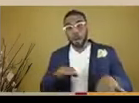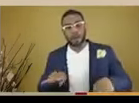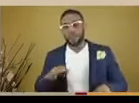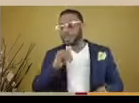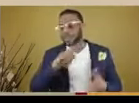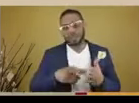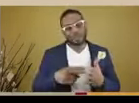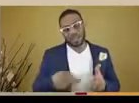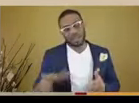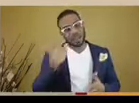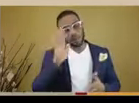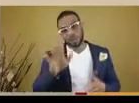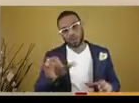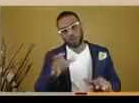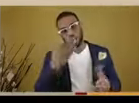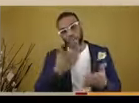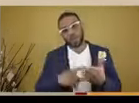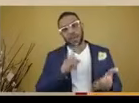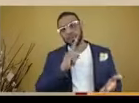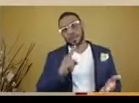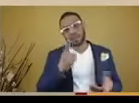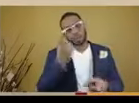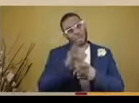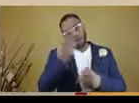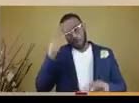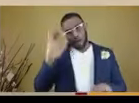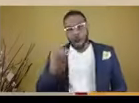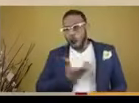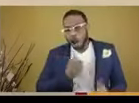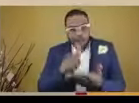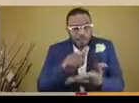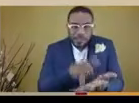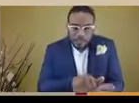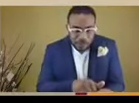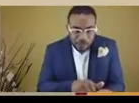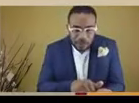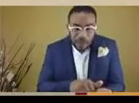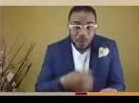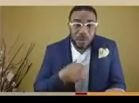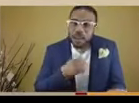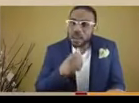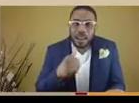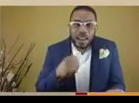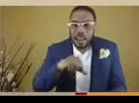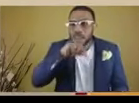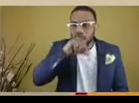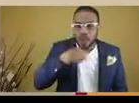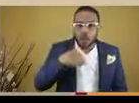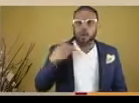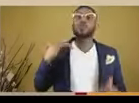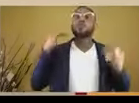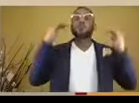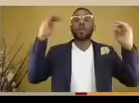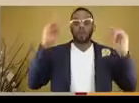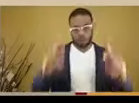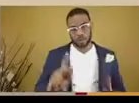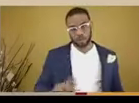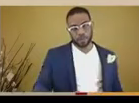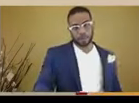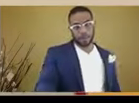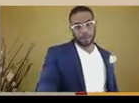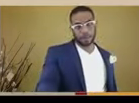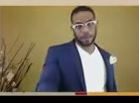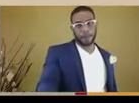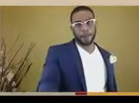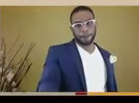that they're going to do what is right for our agenda. We are not fans. We are grown folks that have the